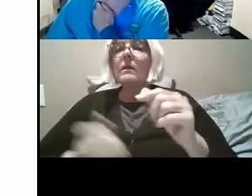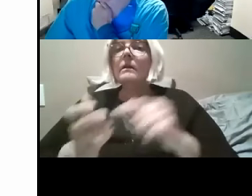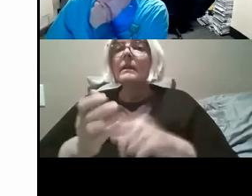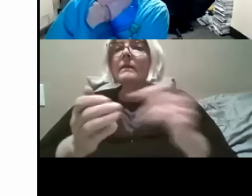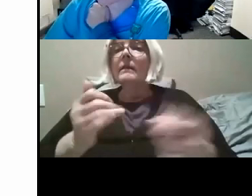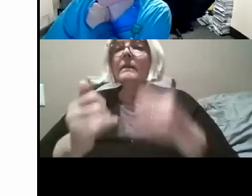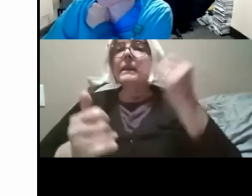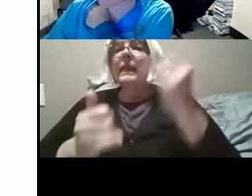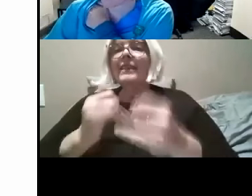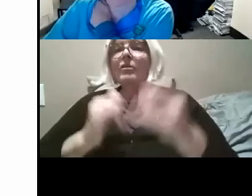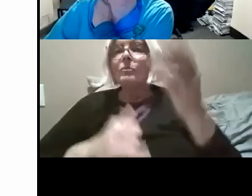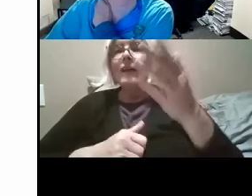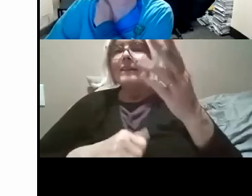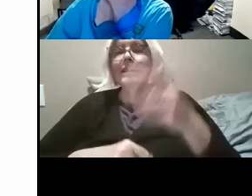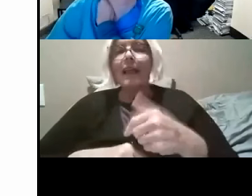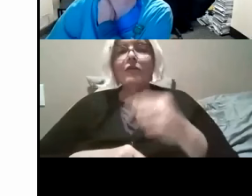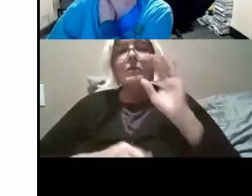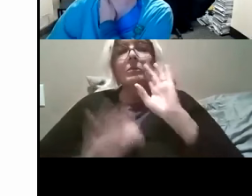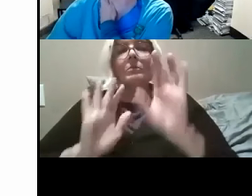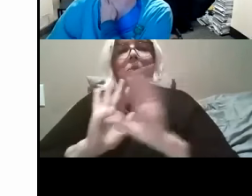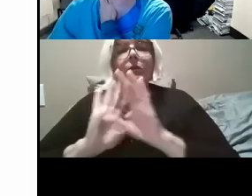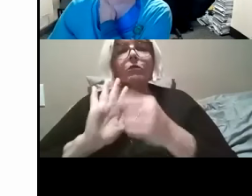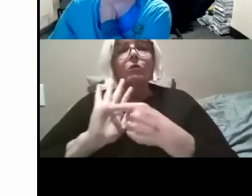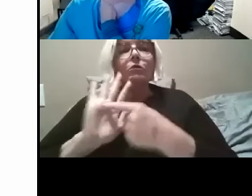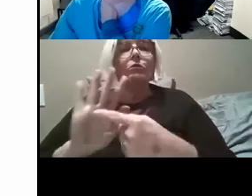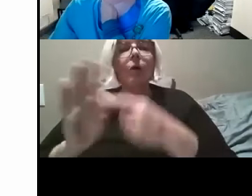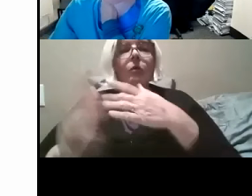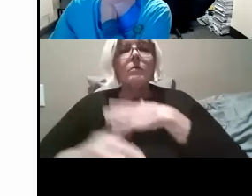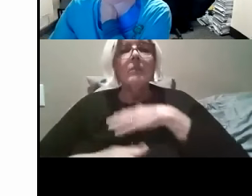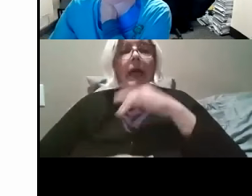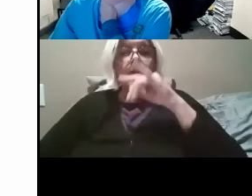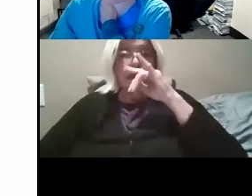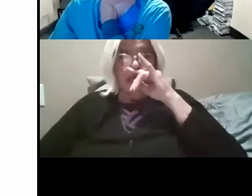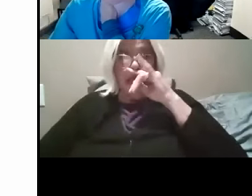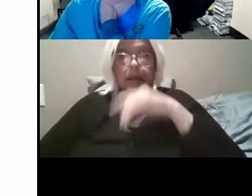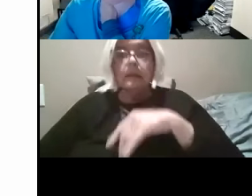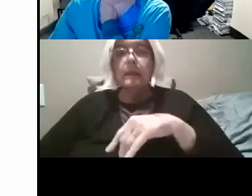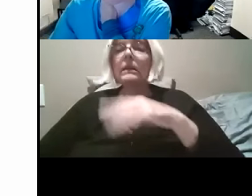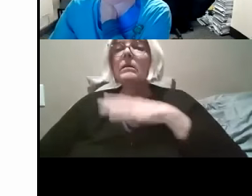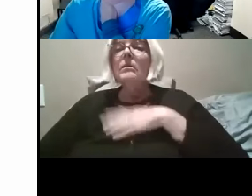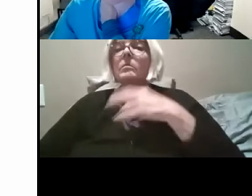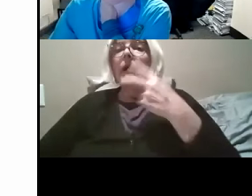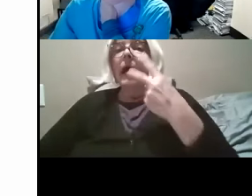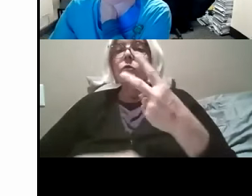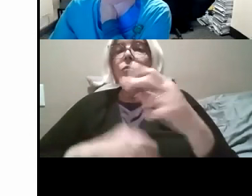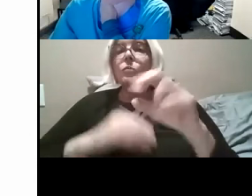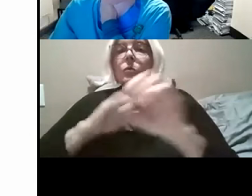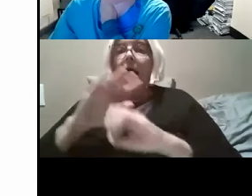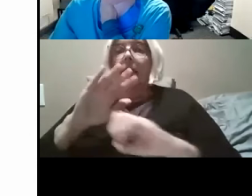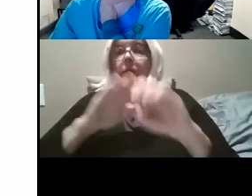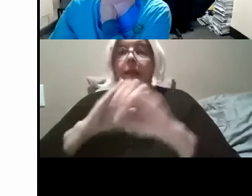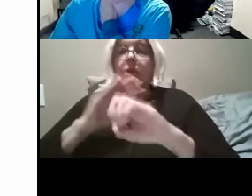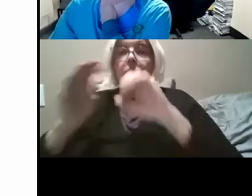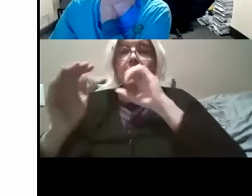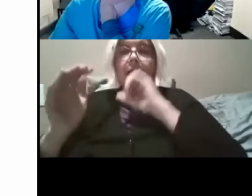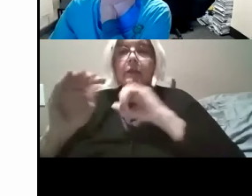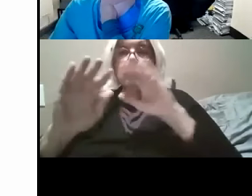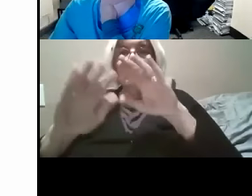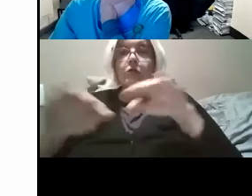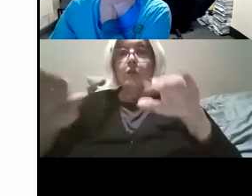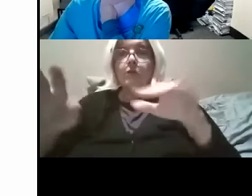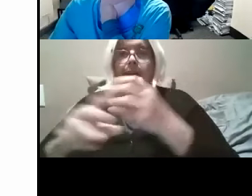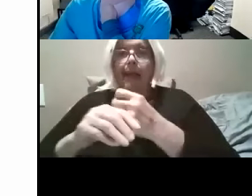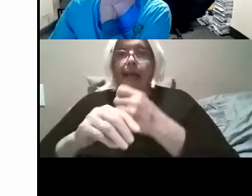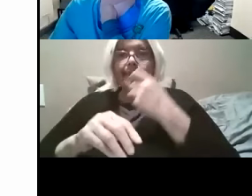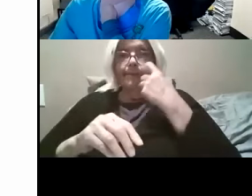my kids. My 2 elementary school age kids got their vaccine the other day. They were supposed to go midday today.